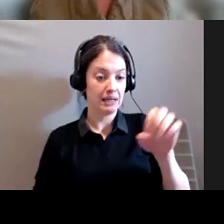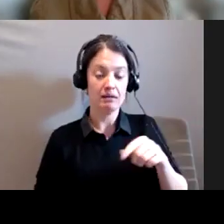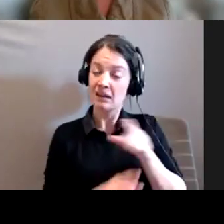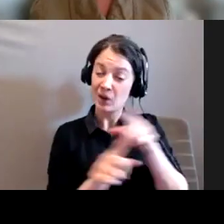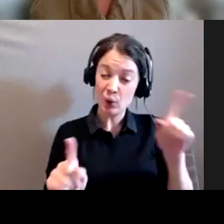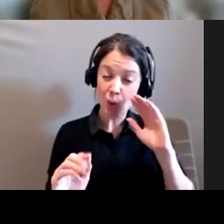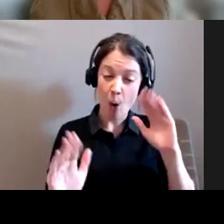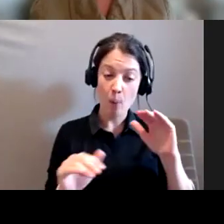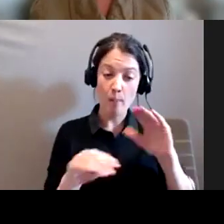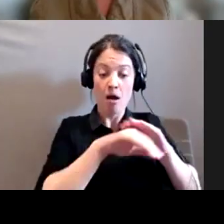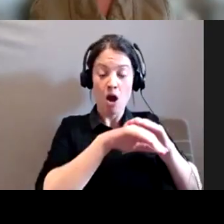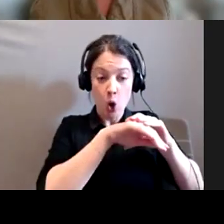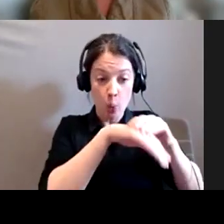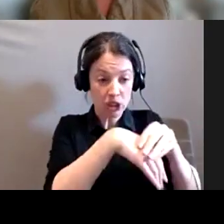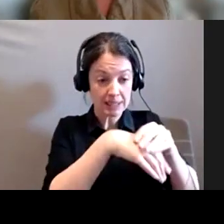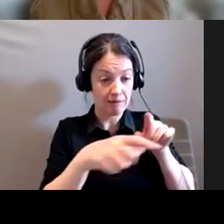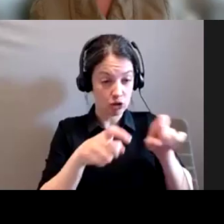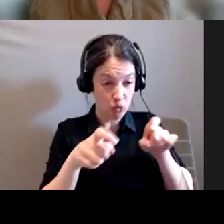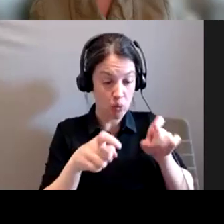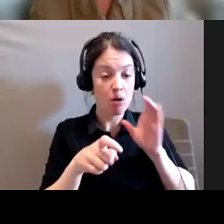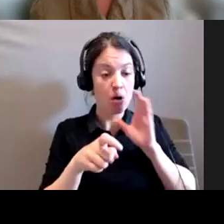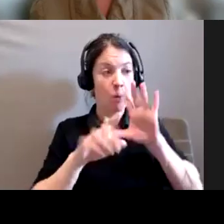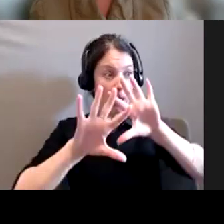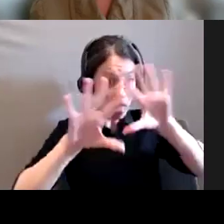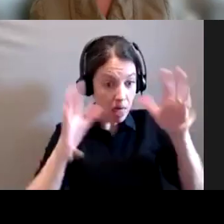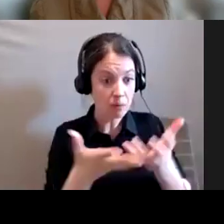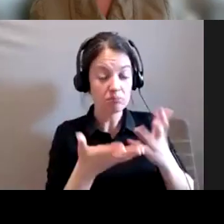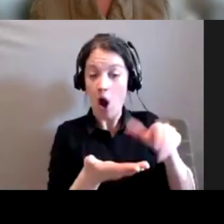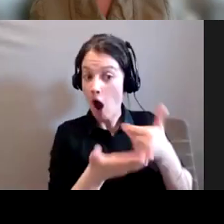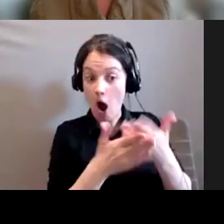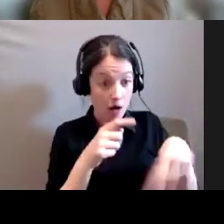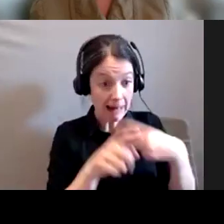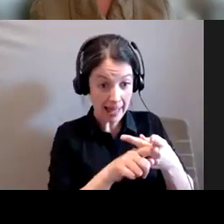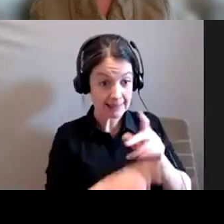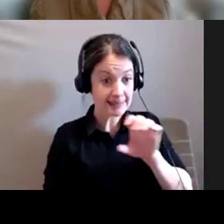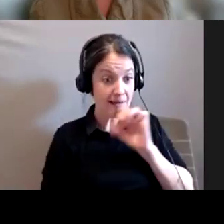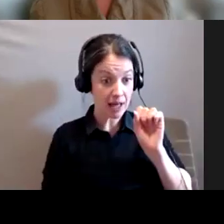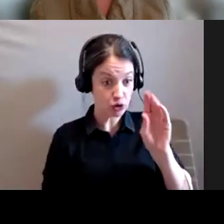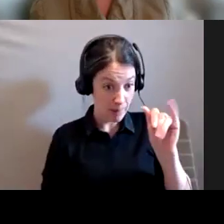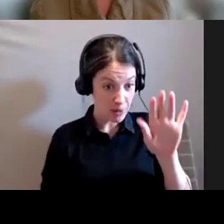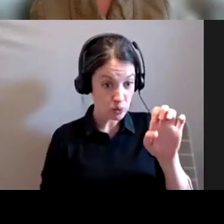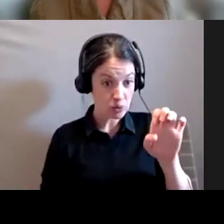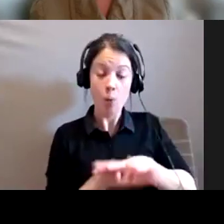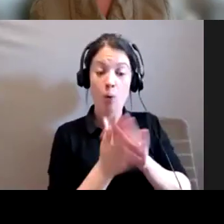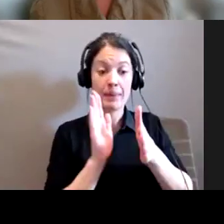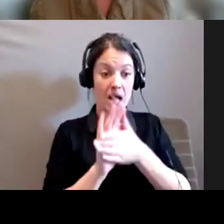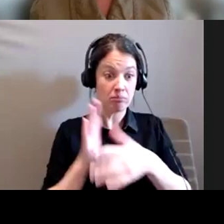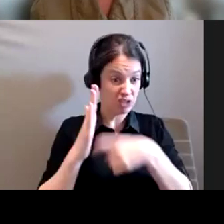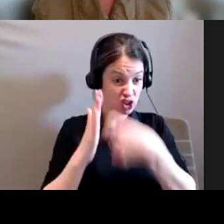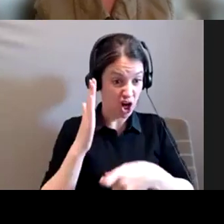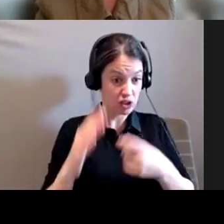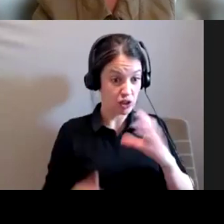control will encompass all types of elder abuse and make it a crime? And will this help make emotional or psychological